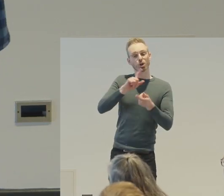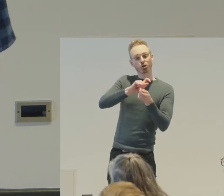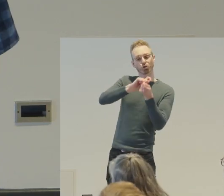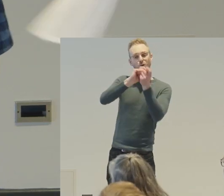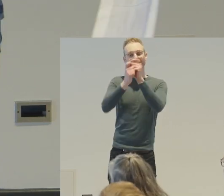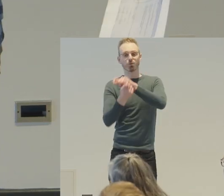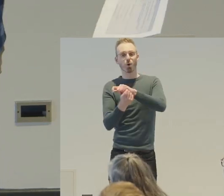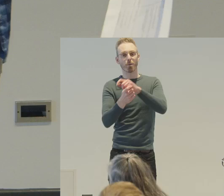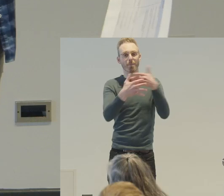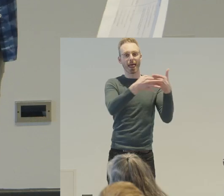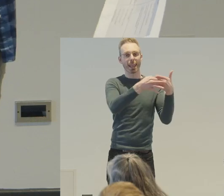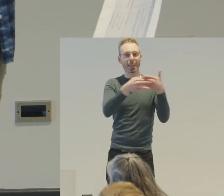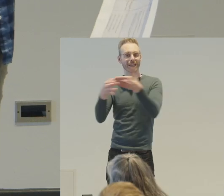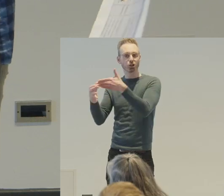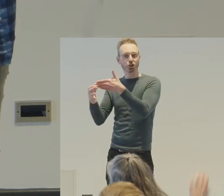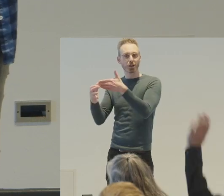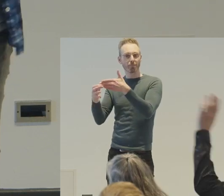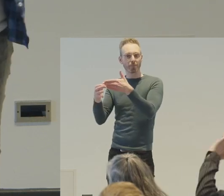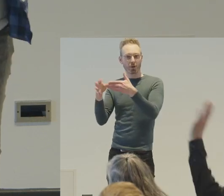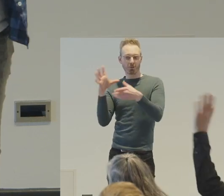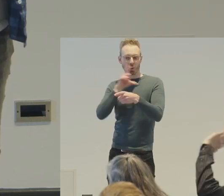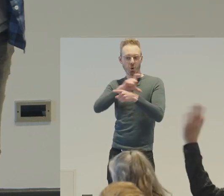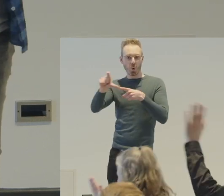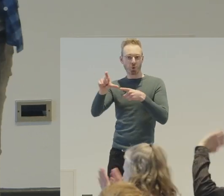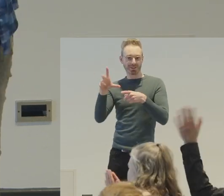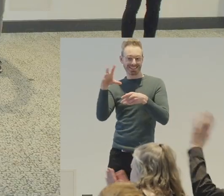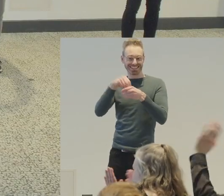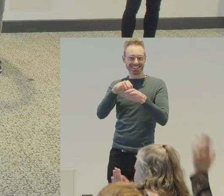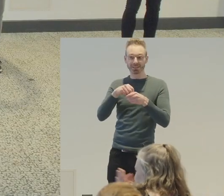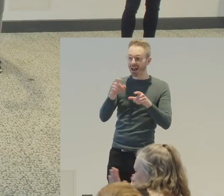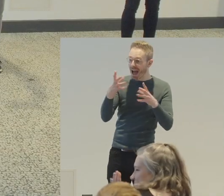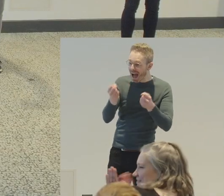some transforming leadership in the audience. Say hello.